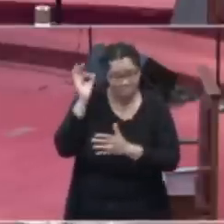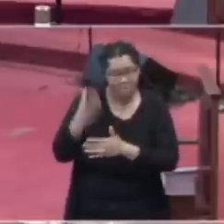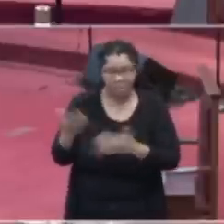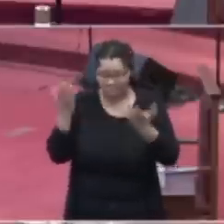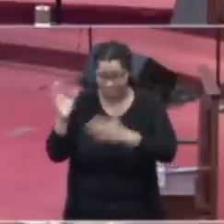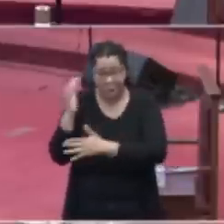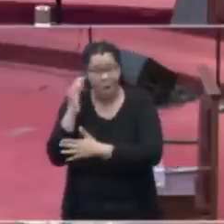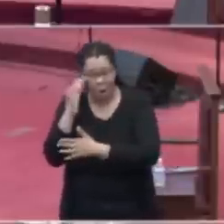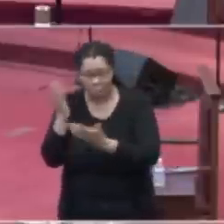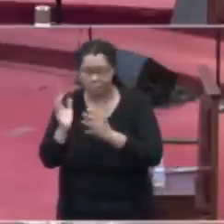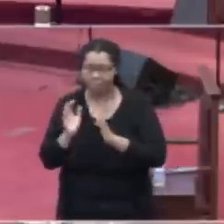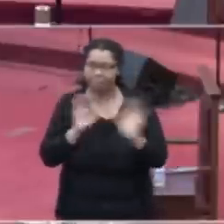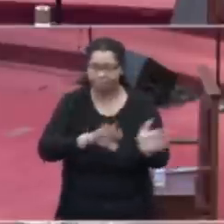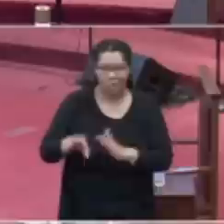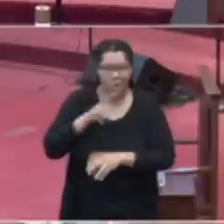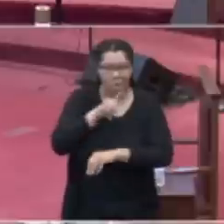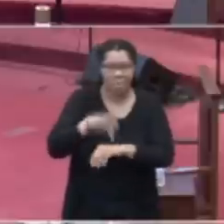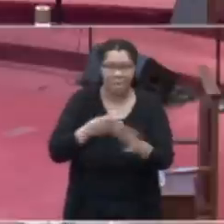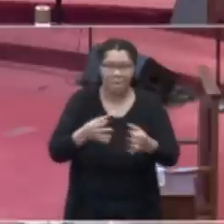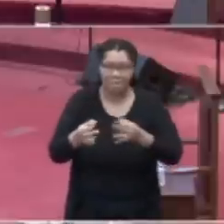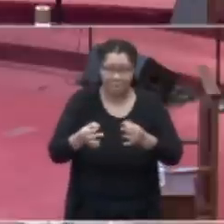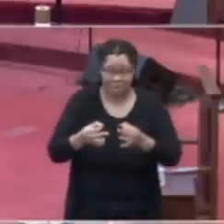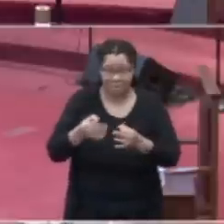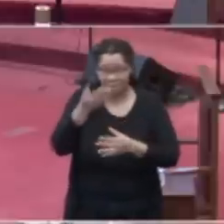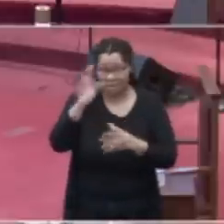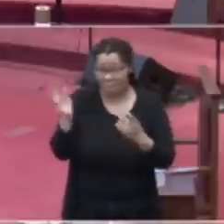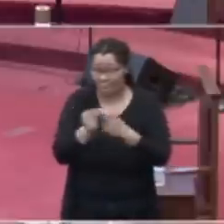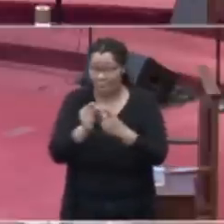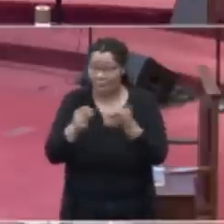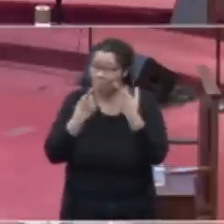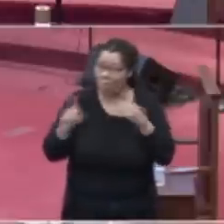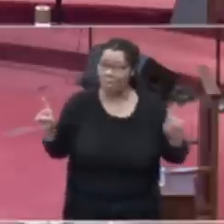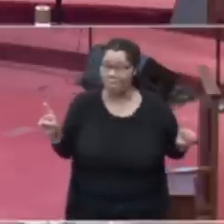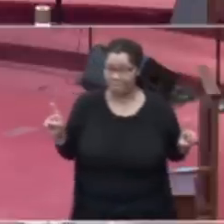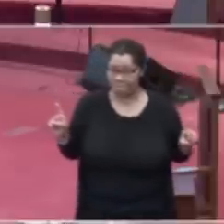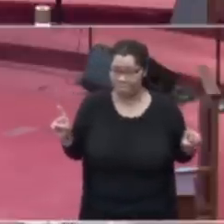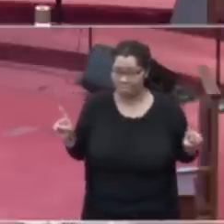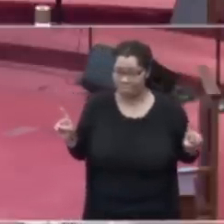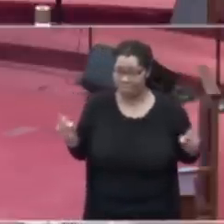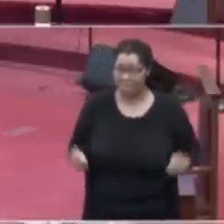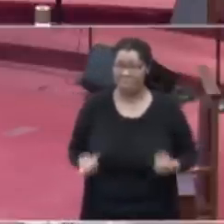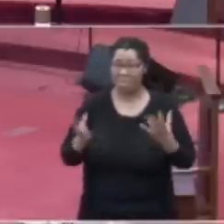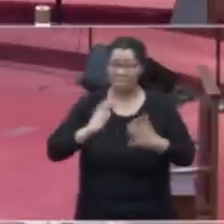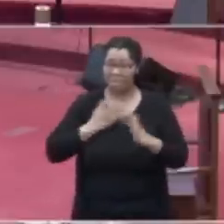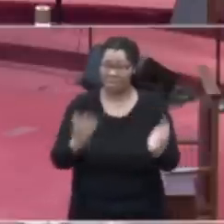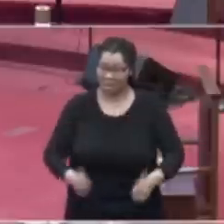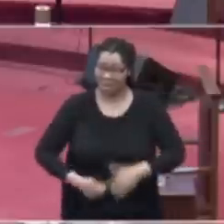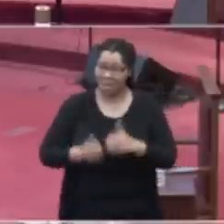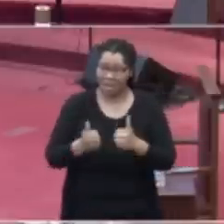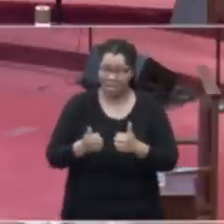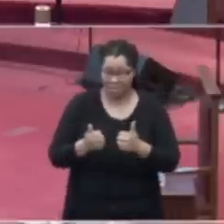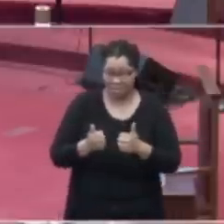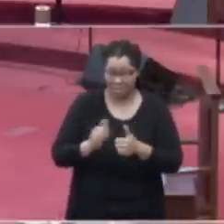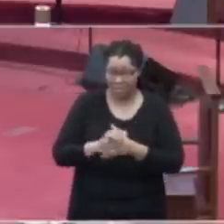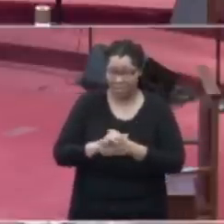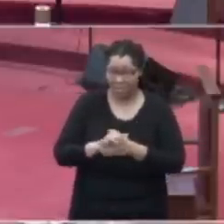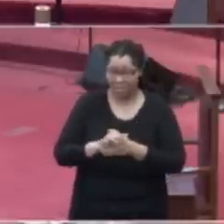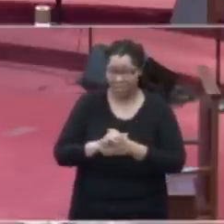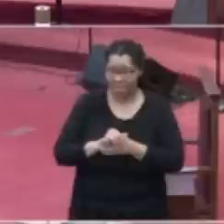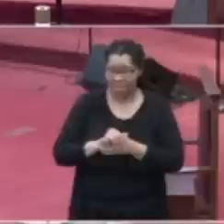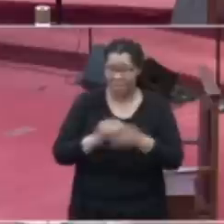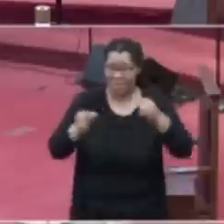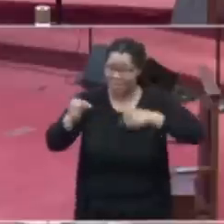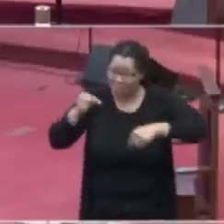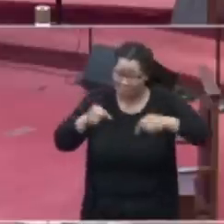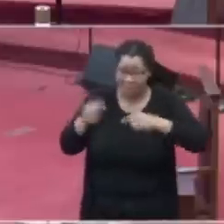Peter said, it's the word I proclaim to us. With so much in life, Mount Ararat going backwards while